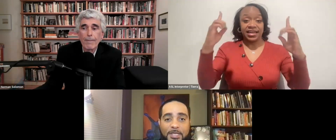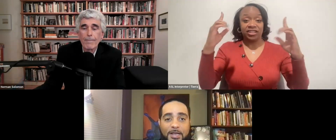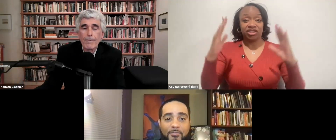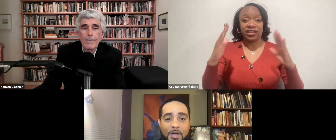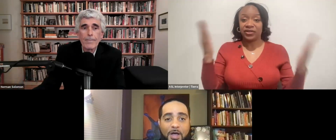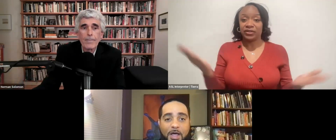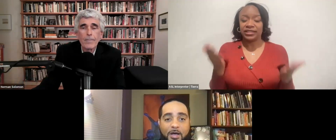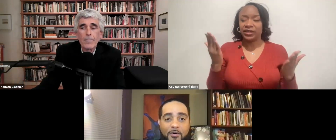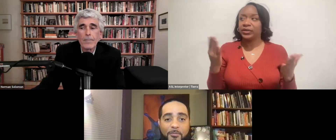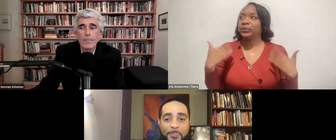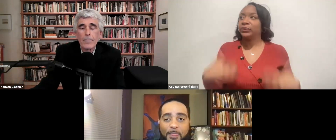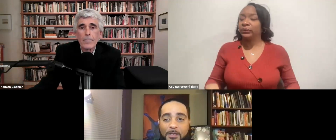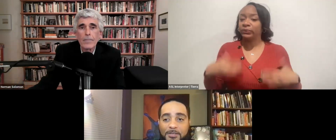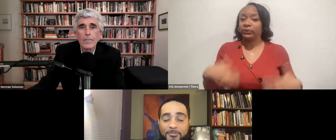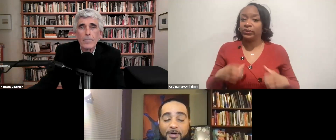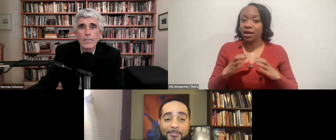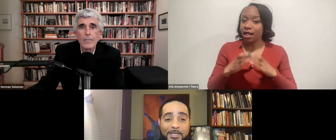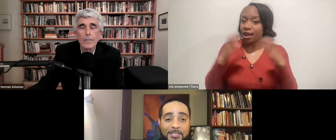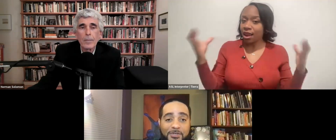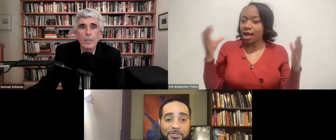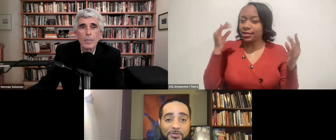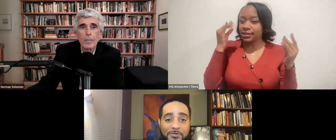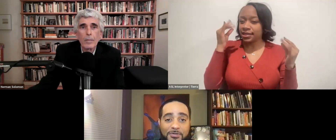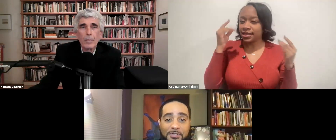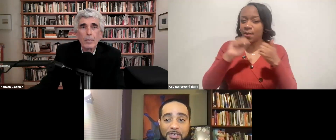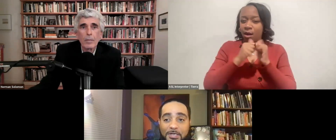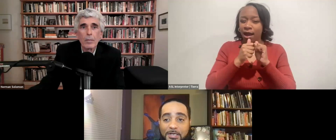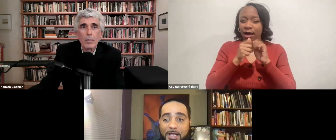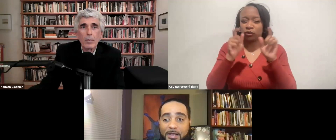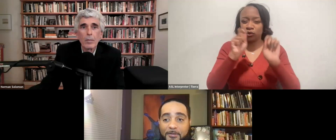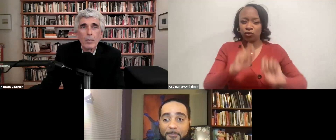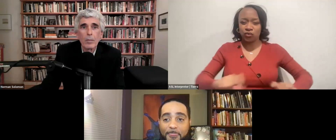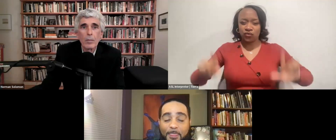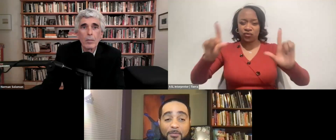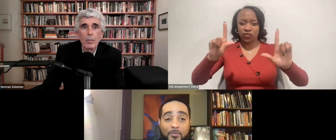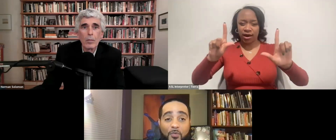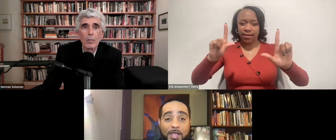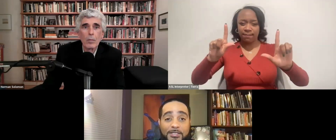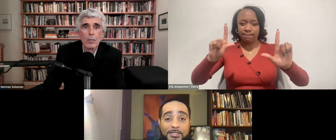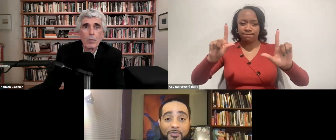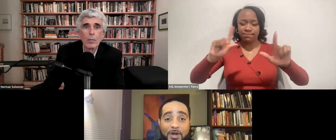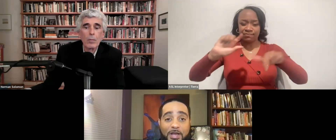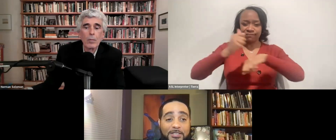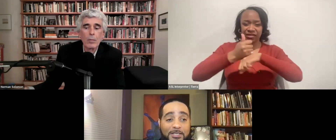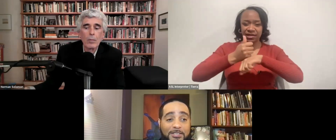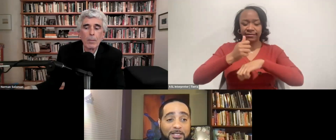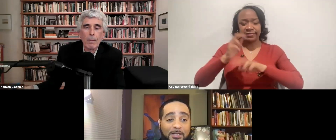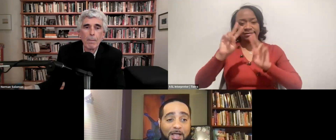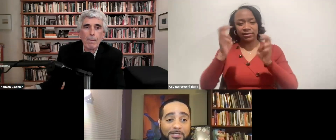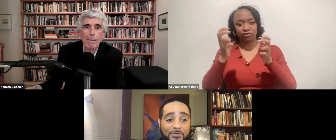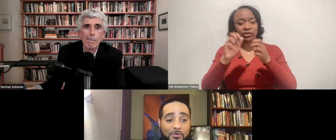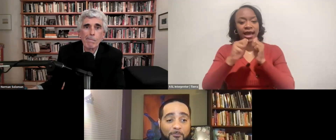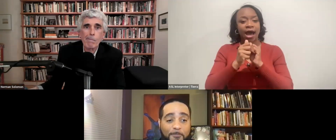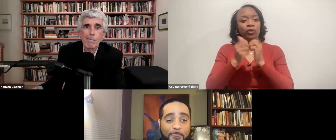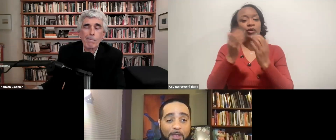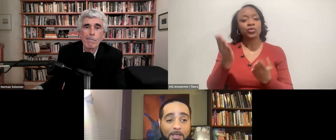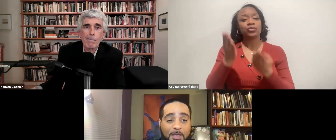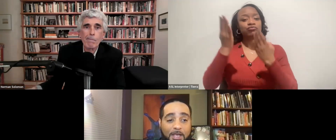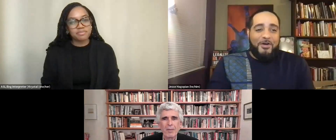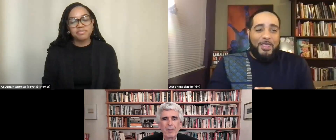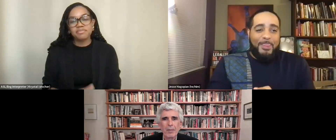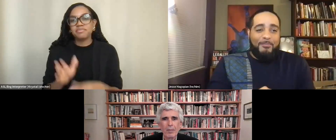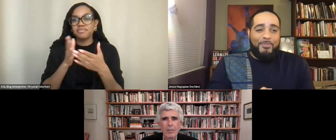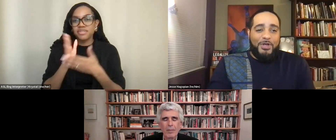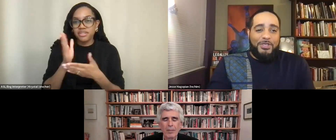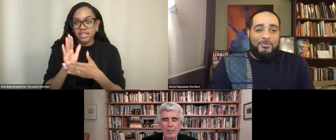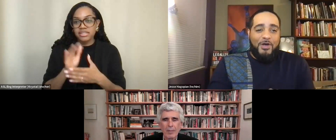much to think about how to frame these issues and ways to raise this in the classroom.